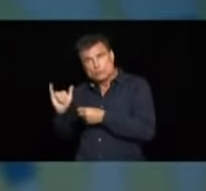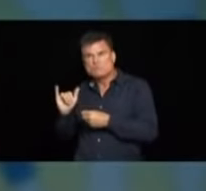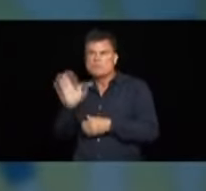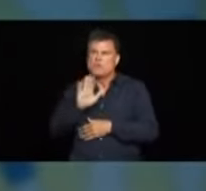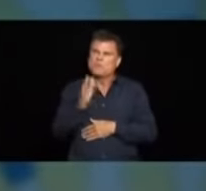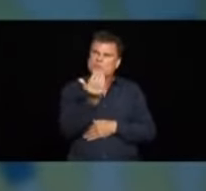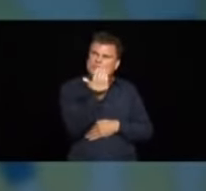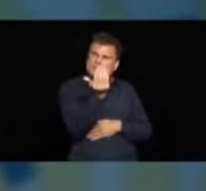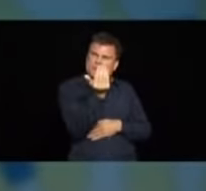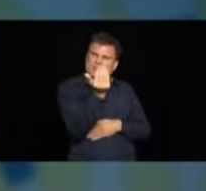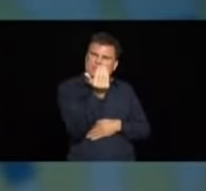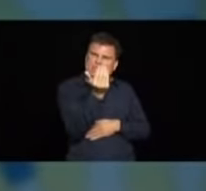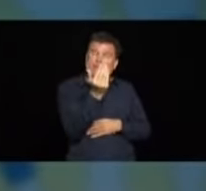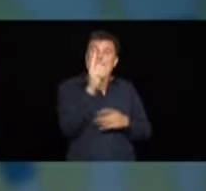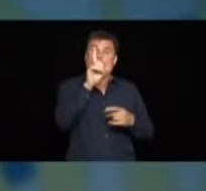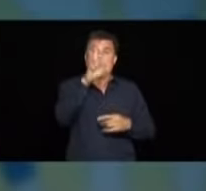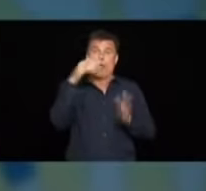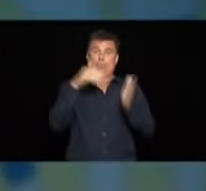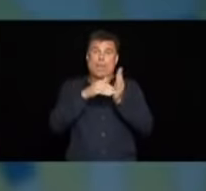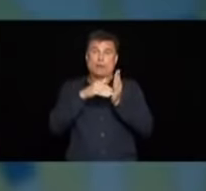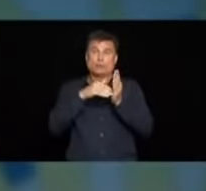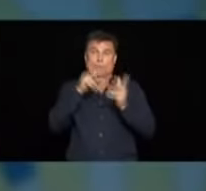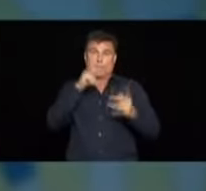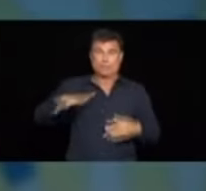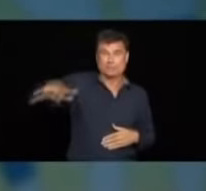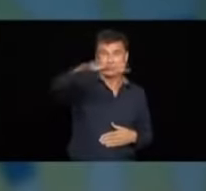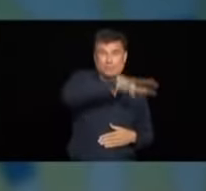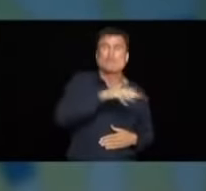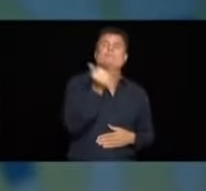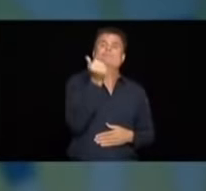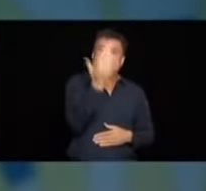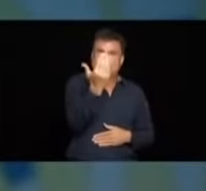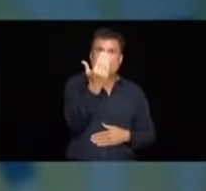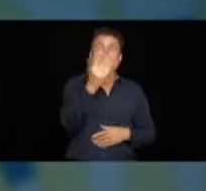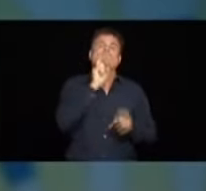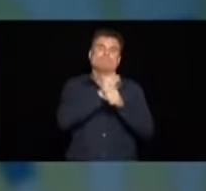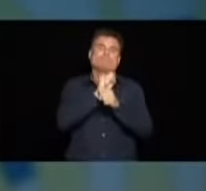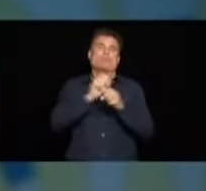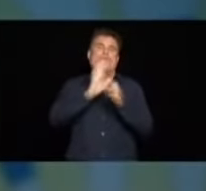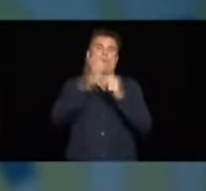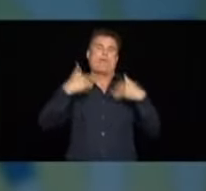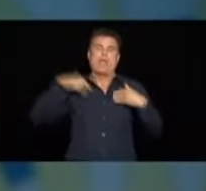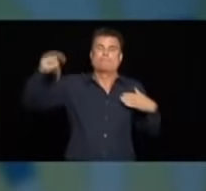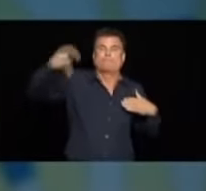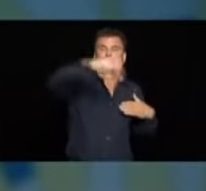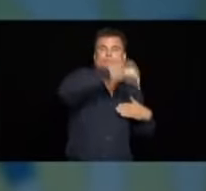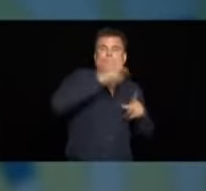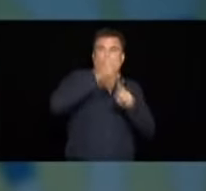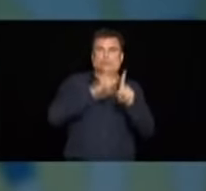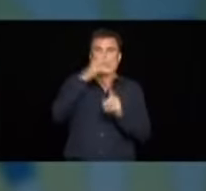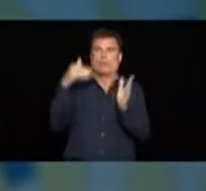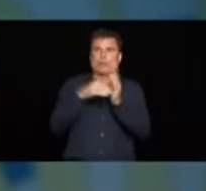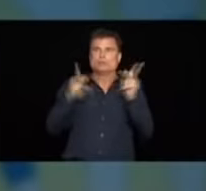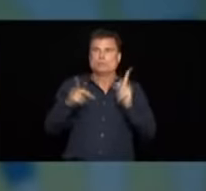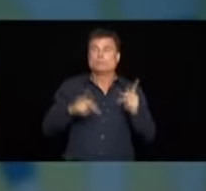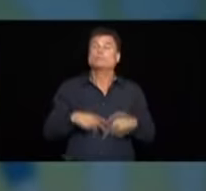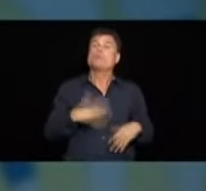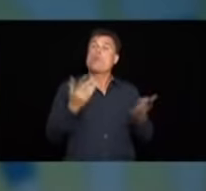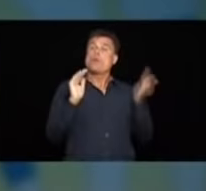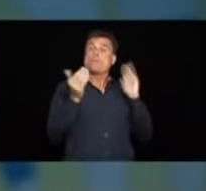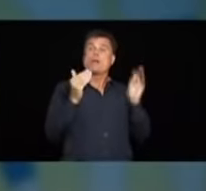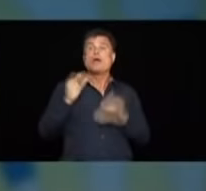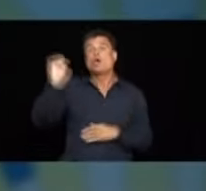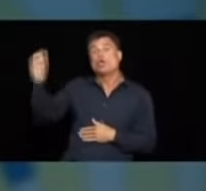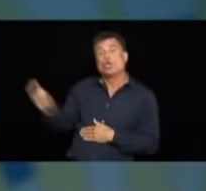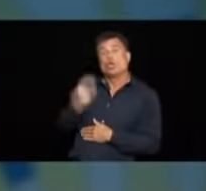100,000. And if we put that into the context of some of the guidance that we've seen come out of Europe and the US,